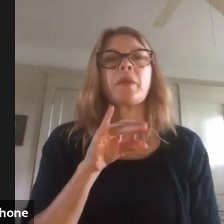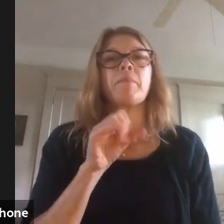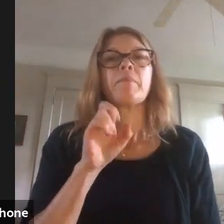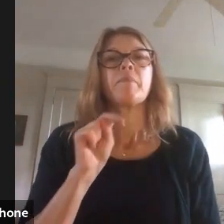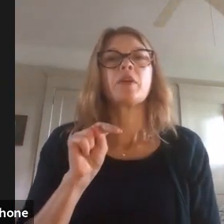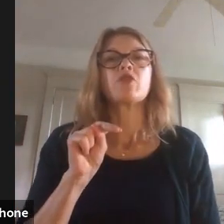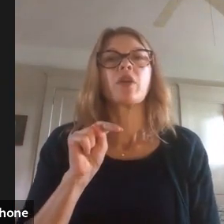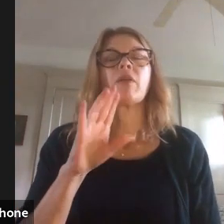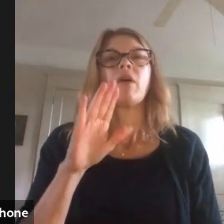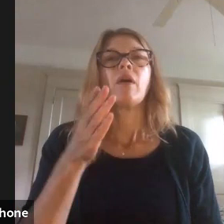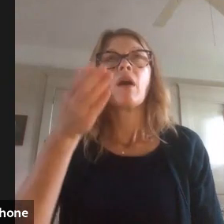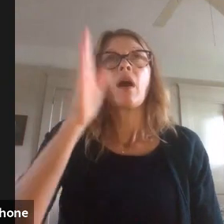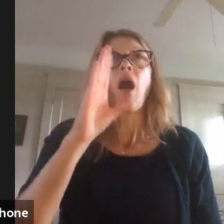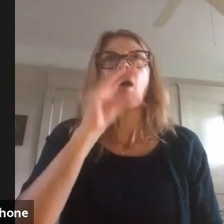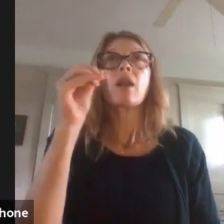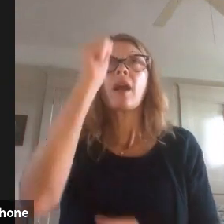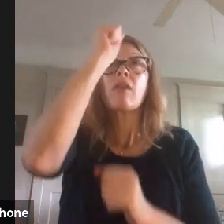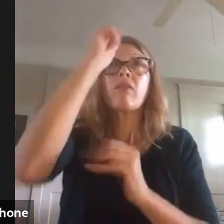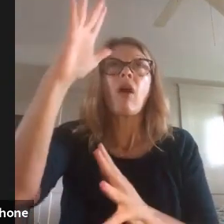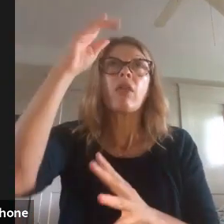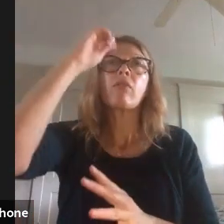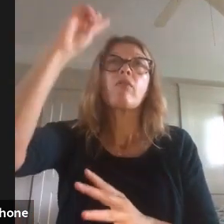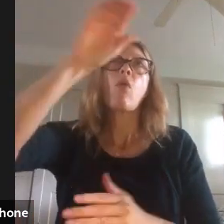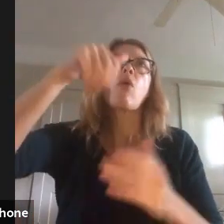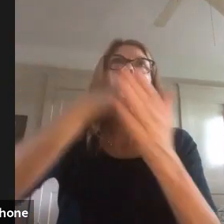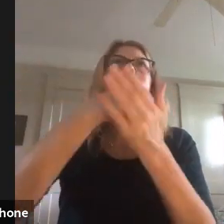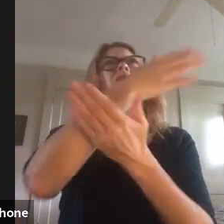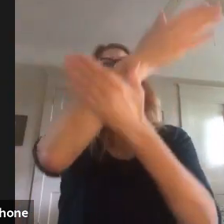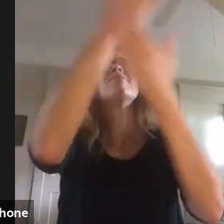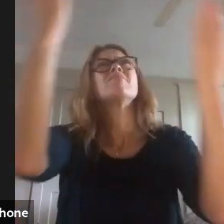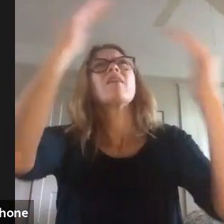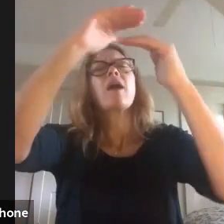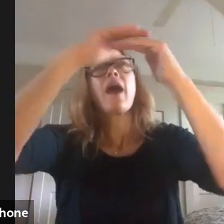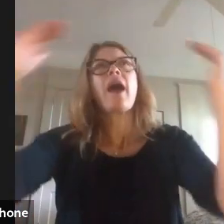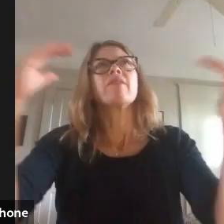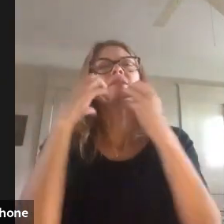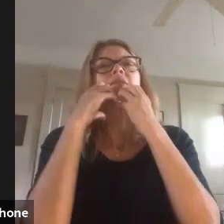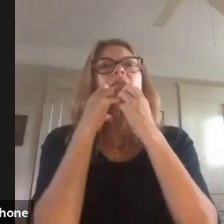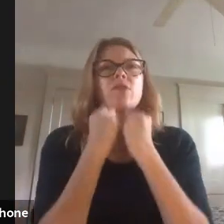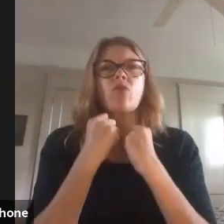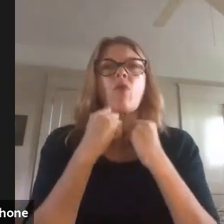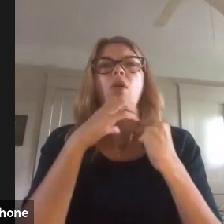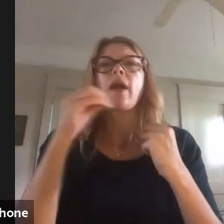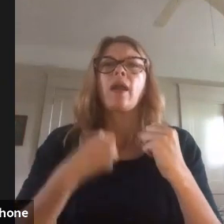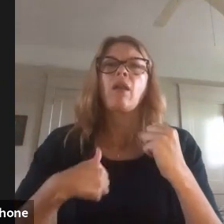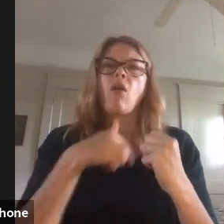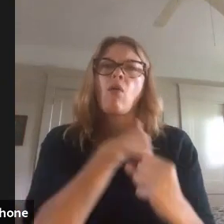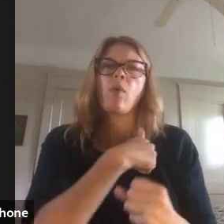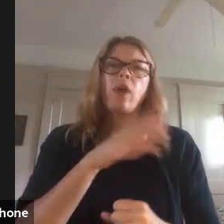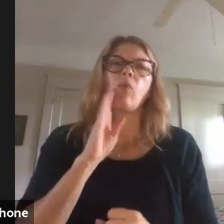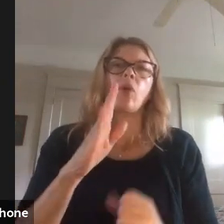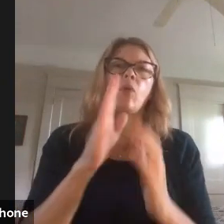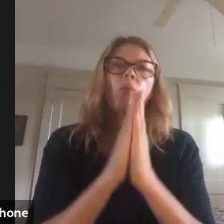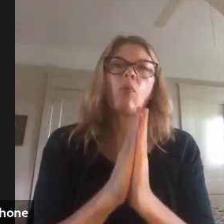O God and Father of all whom the whole heavens adore, let the whole earth also worship you, all